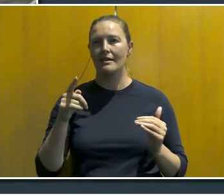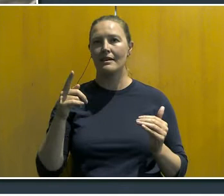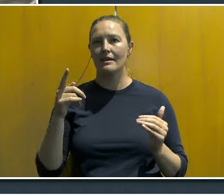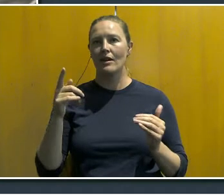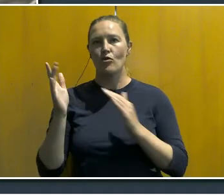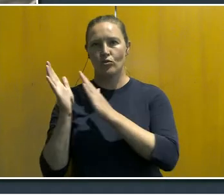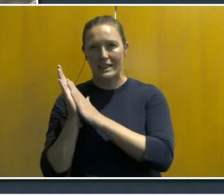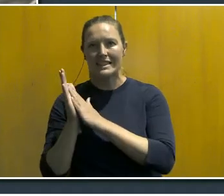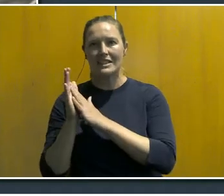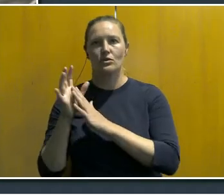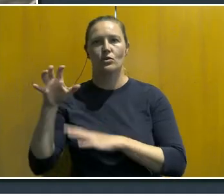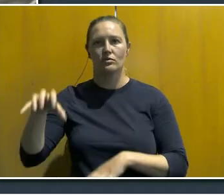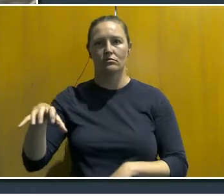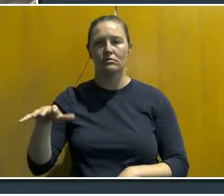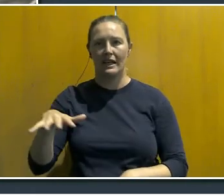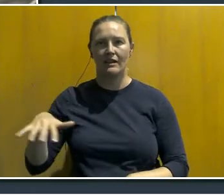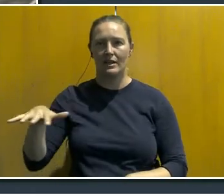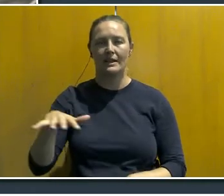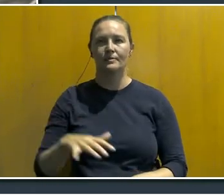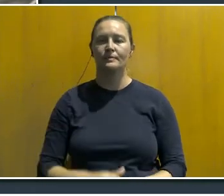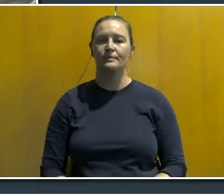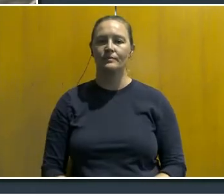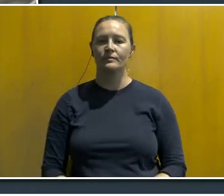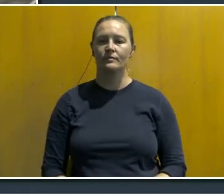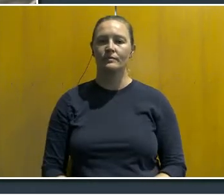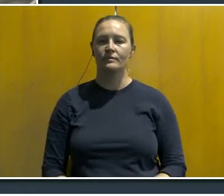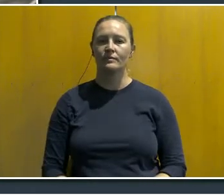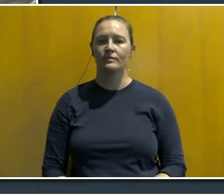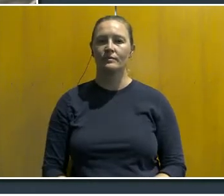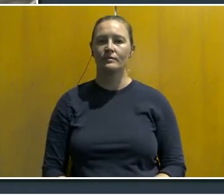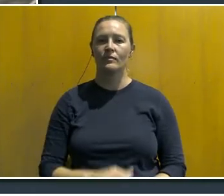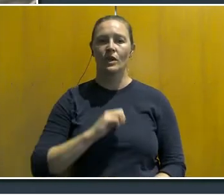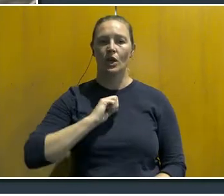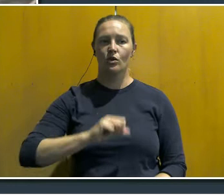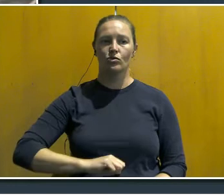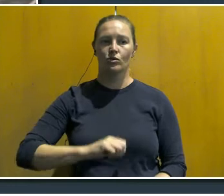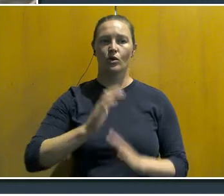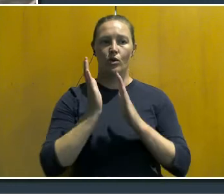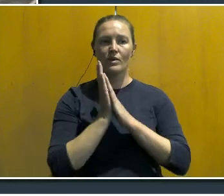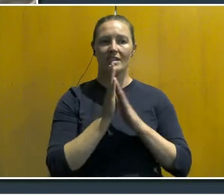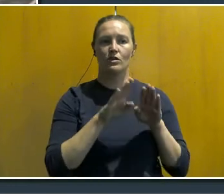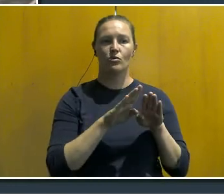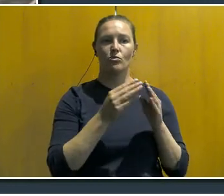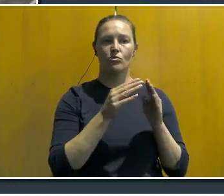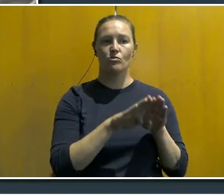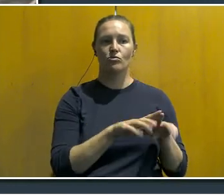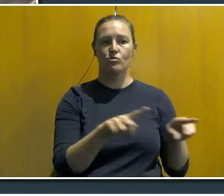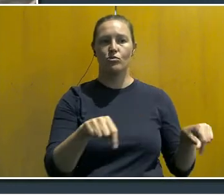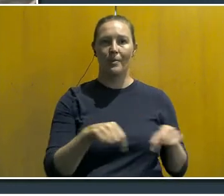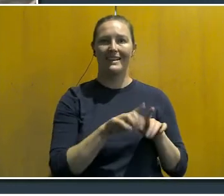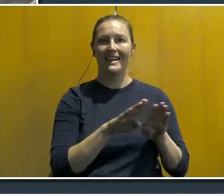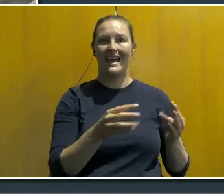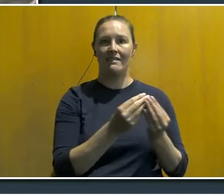than residential people, while rural residential property land value is going